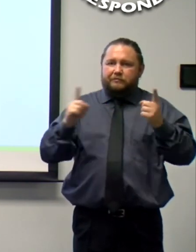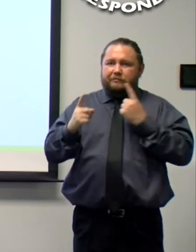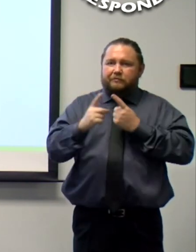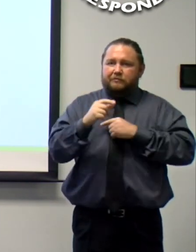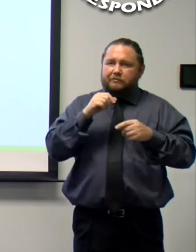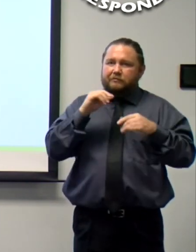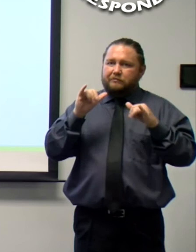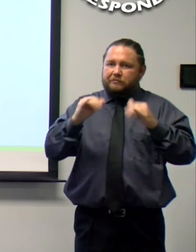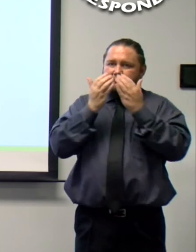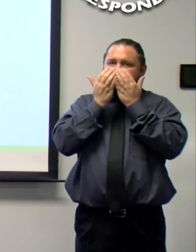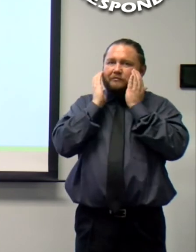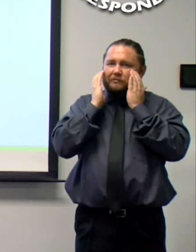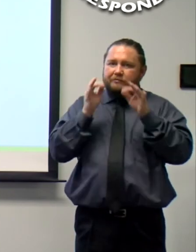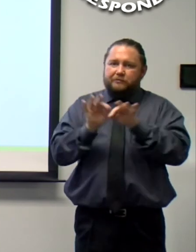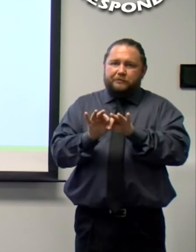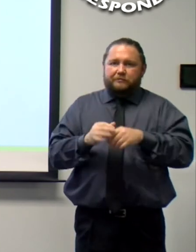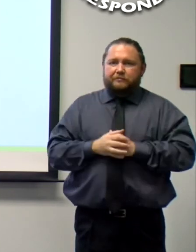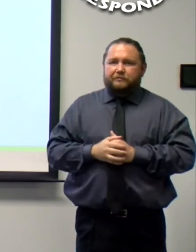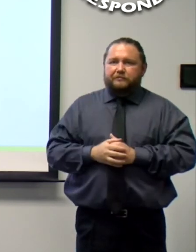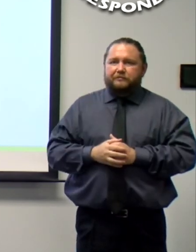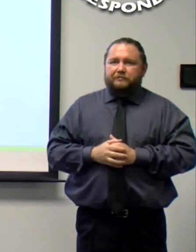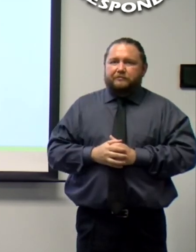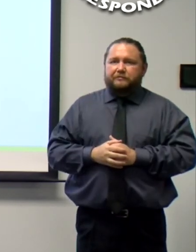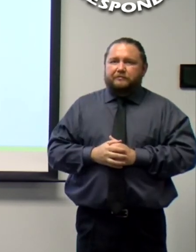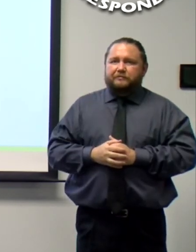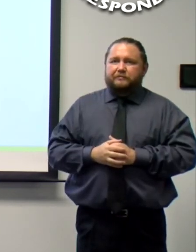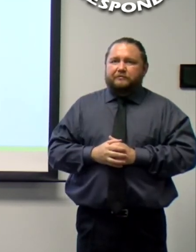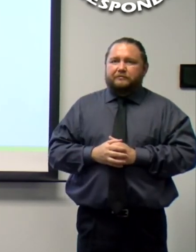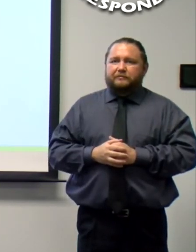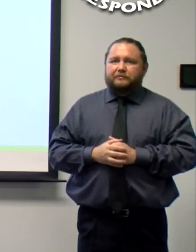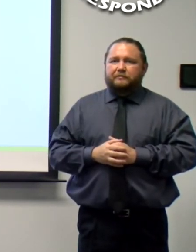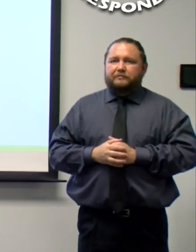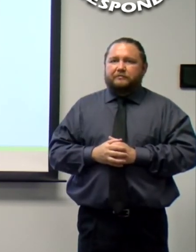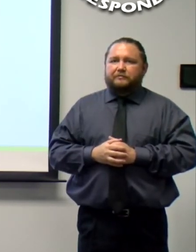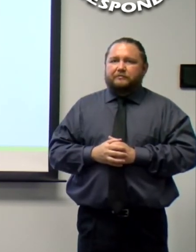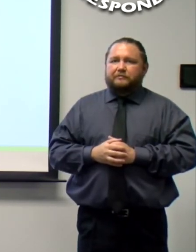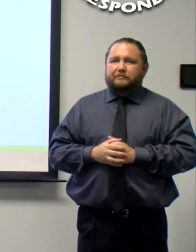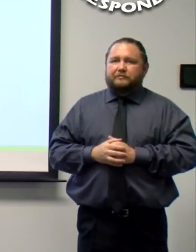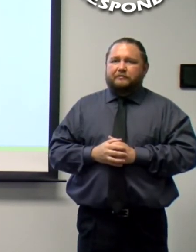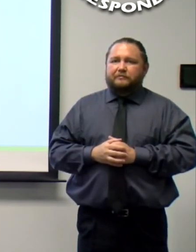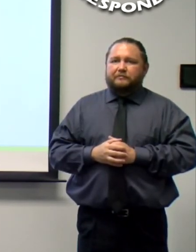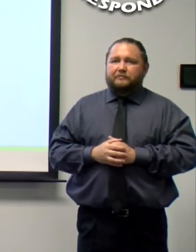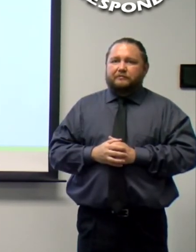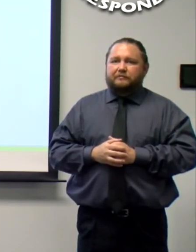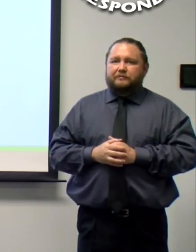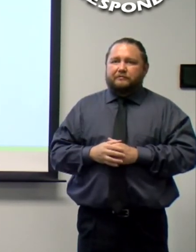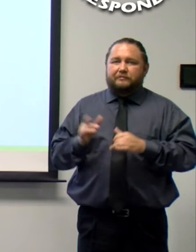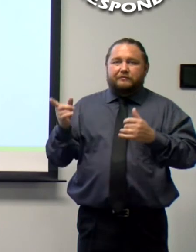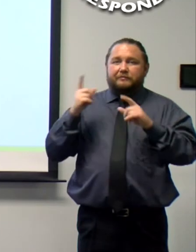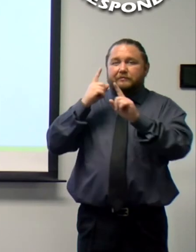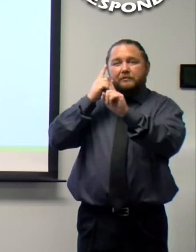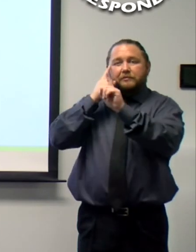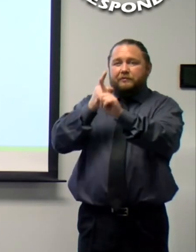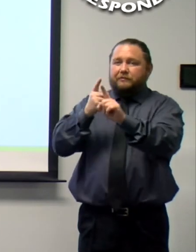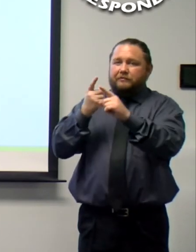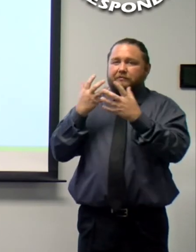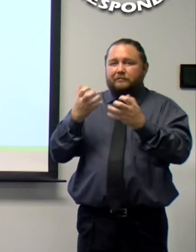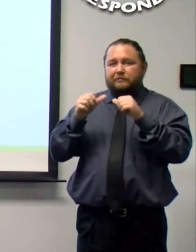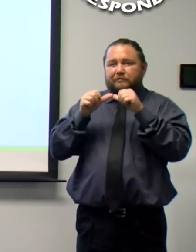goal, again, is to continue to flatten this curve out, to stop the spread of this disease, and